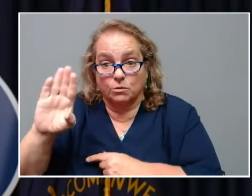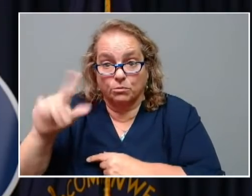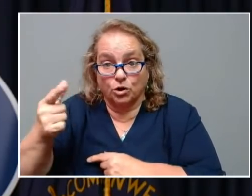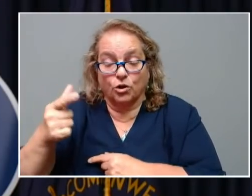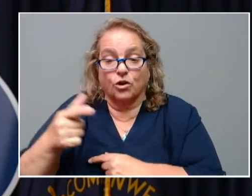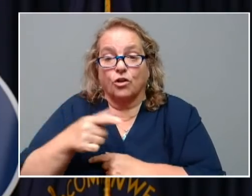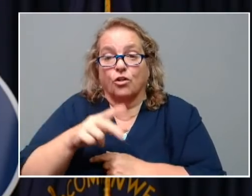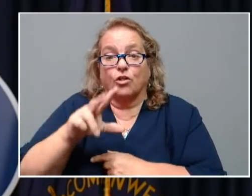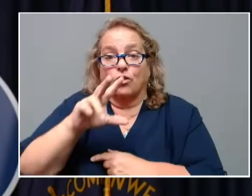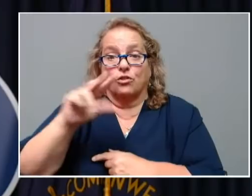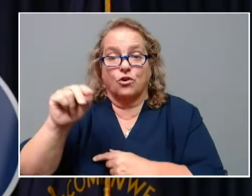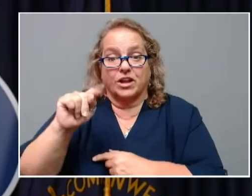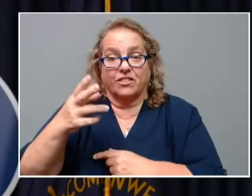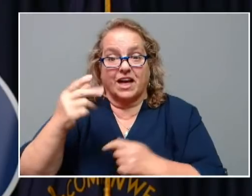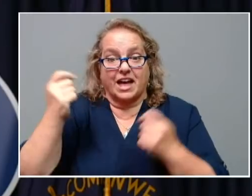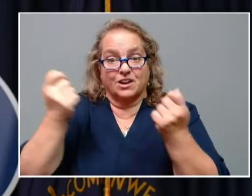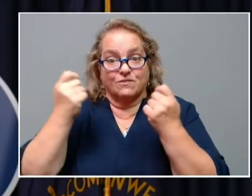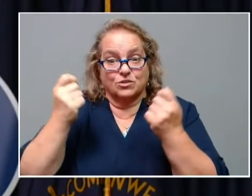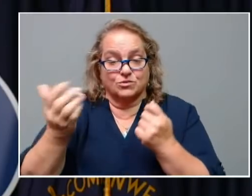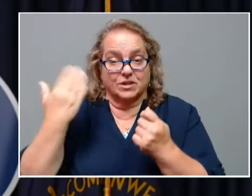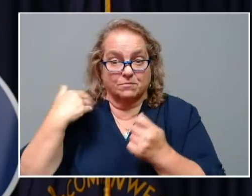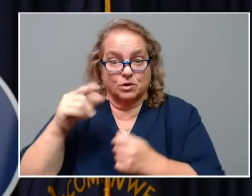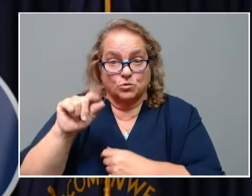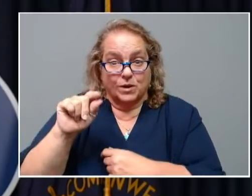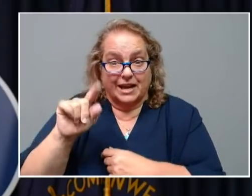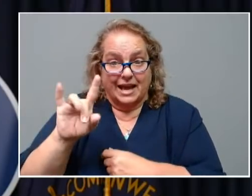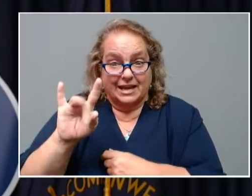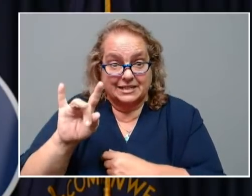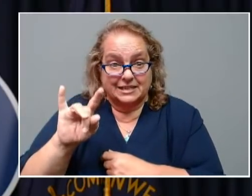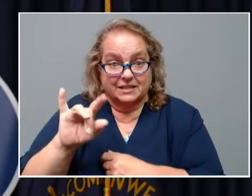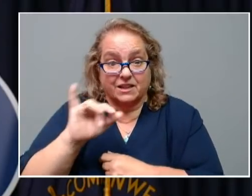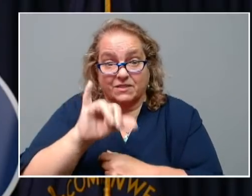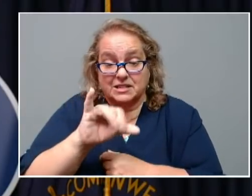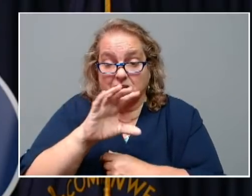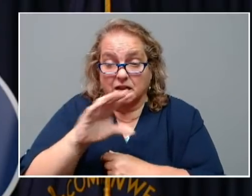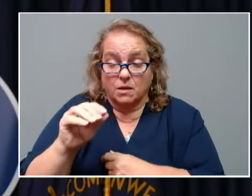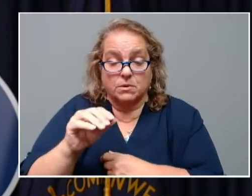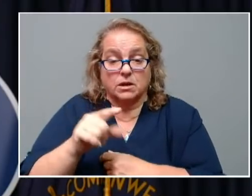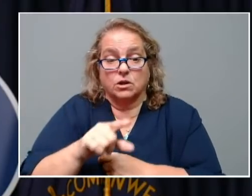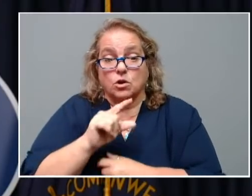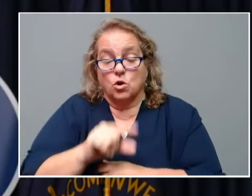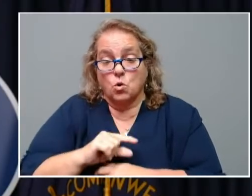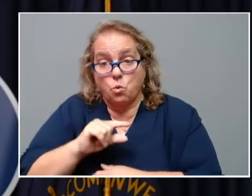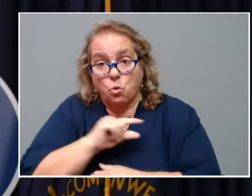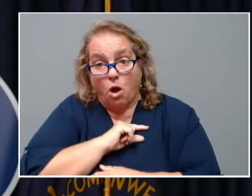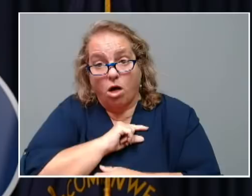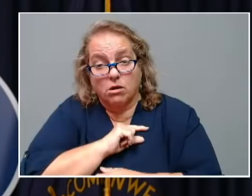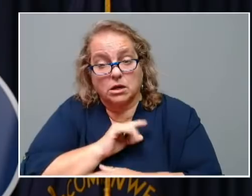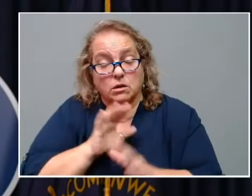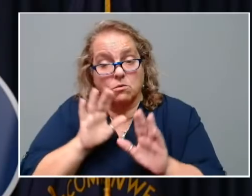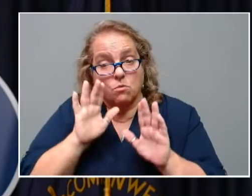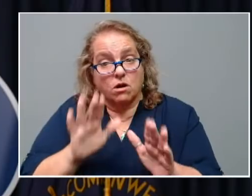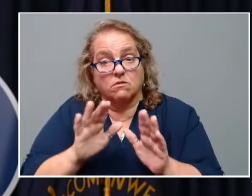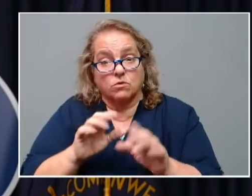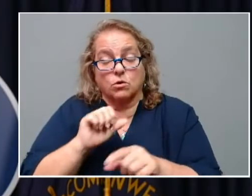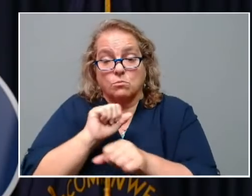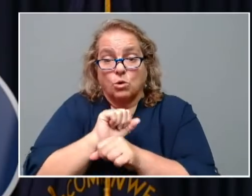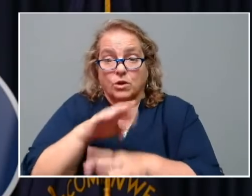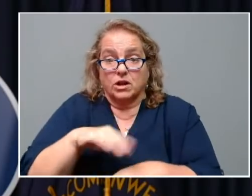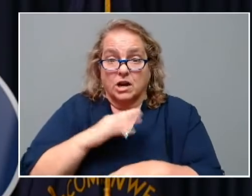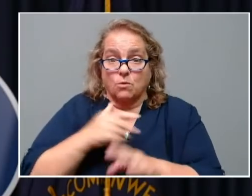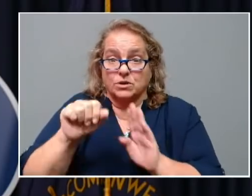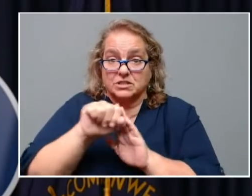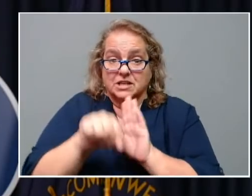in 2018. I want to thank this company for being such a quality employer in our state, and we look forward to another